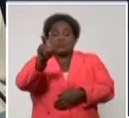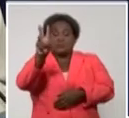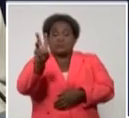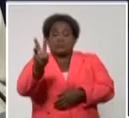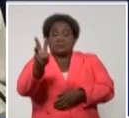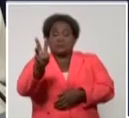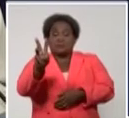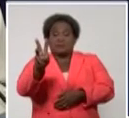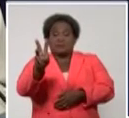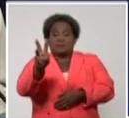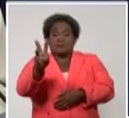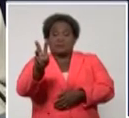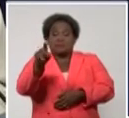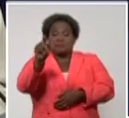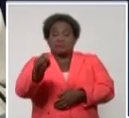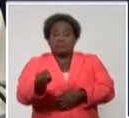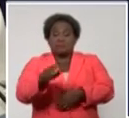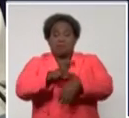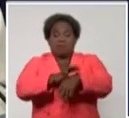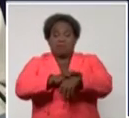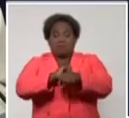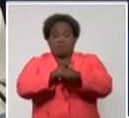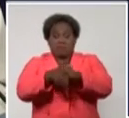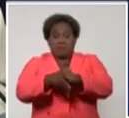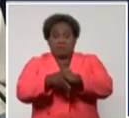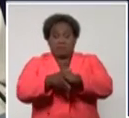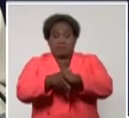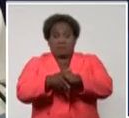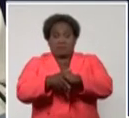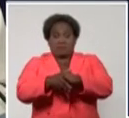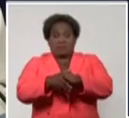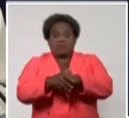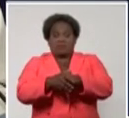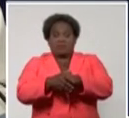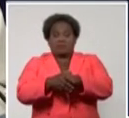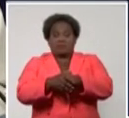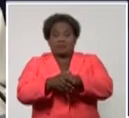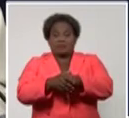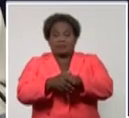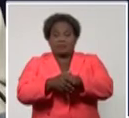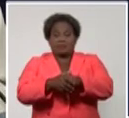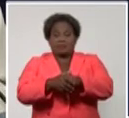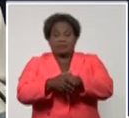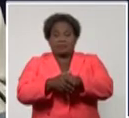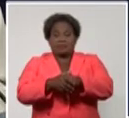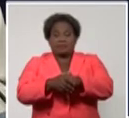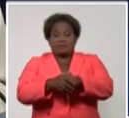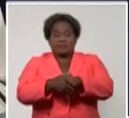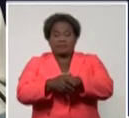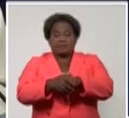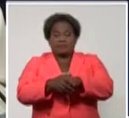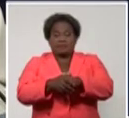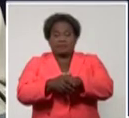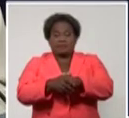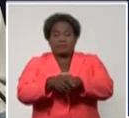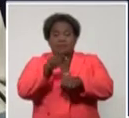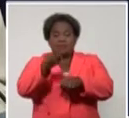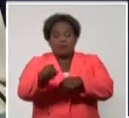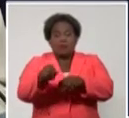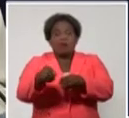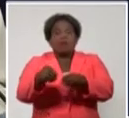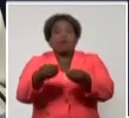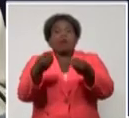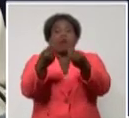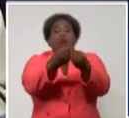confirmed cases. And over the last 15 days, the percentage of confirmed cases where the person has been asymptomatic at the time of